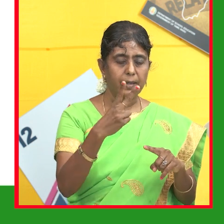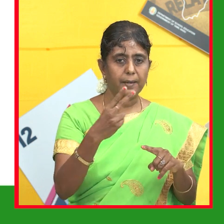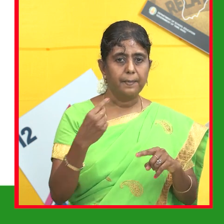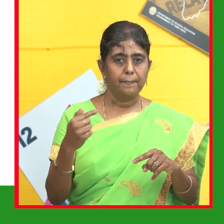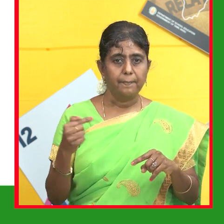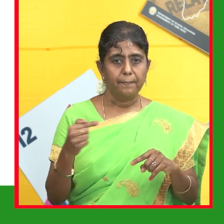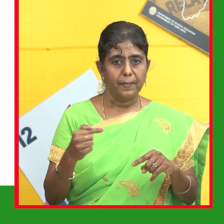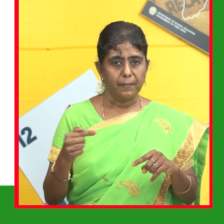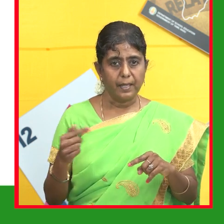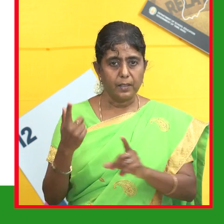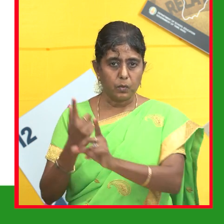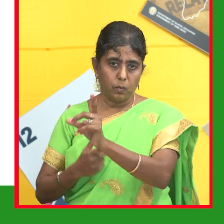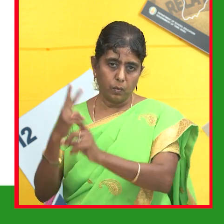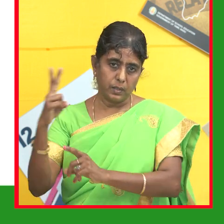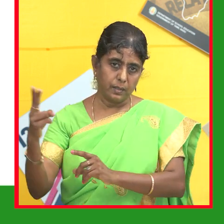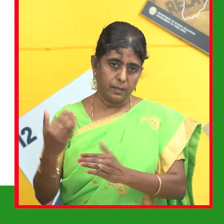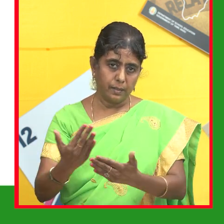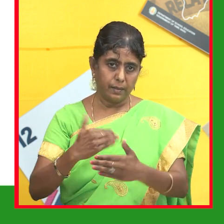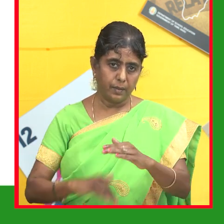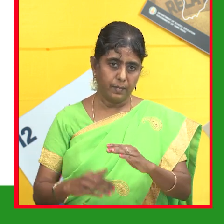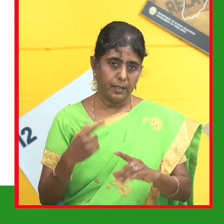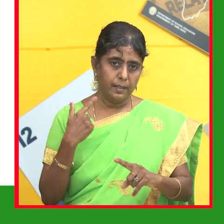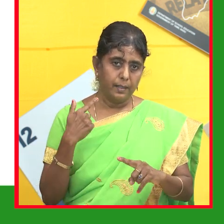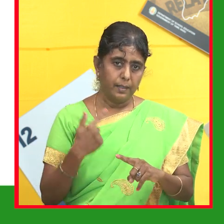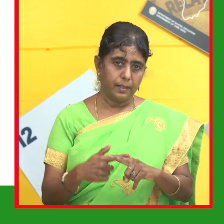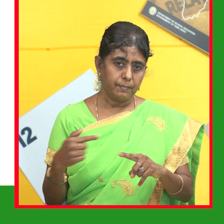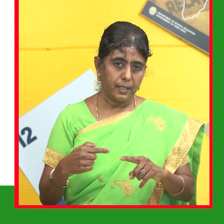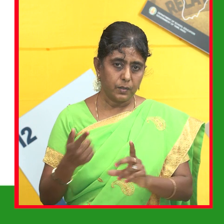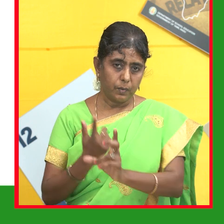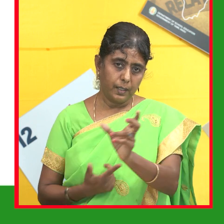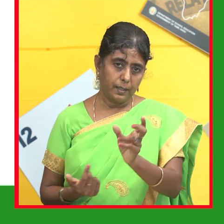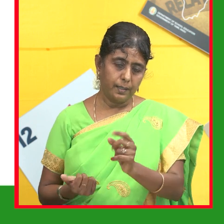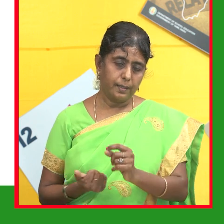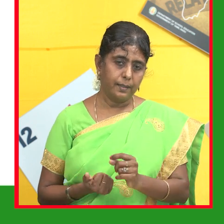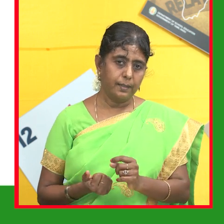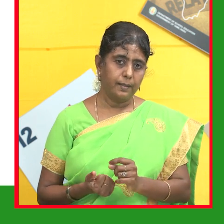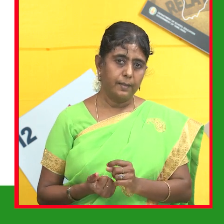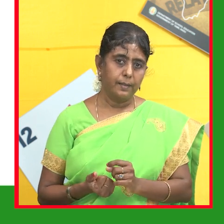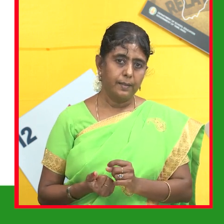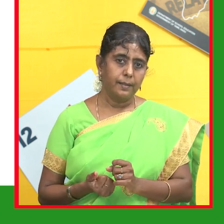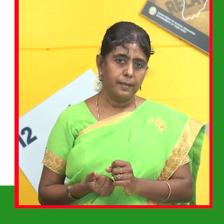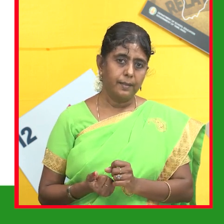middle. So x square minus y square divided by x minus y.